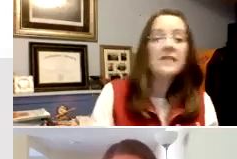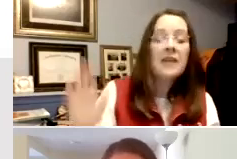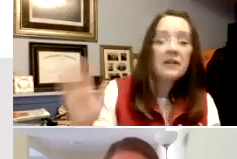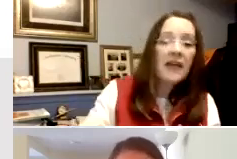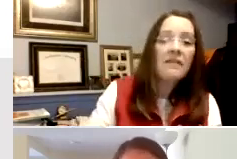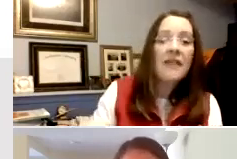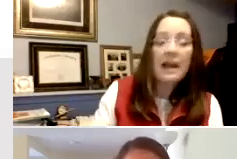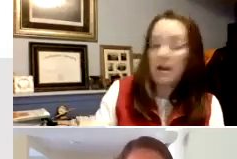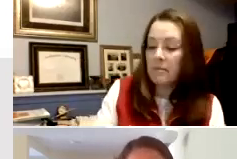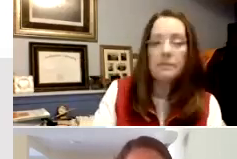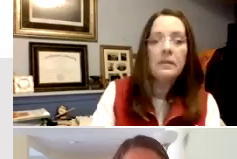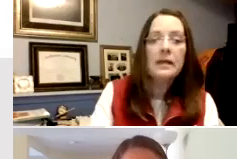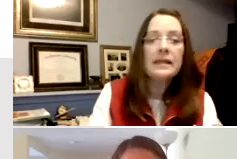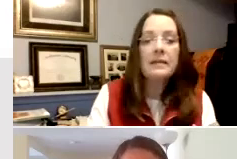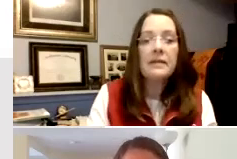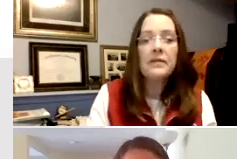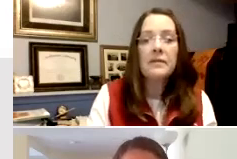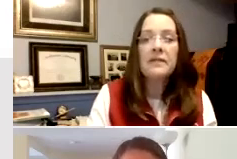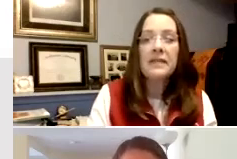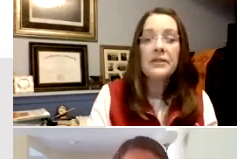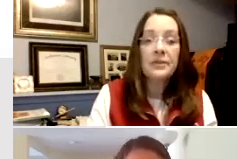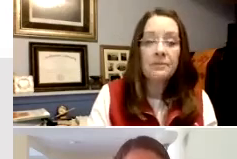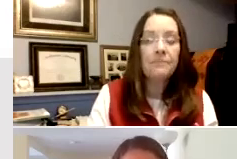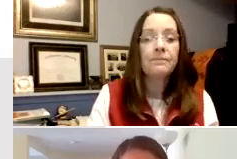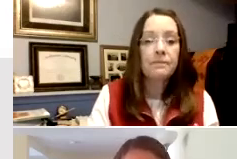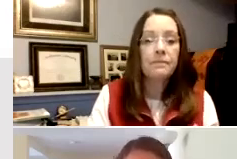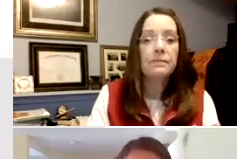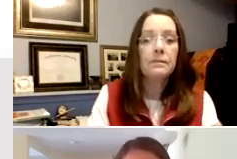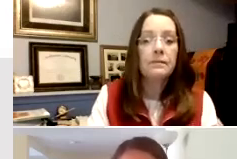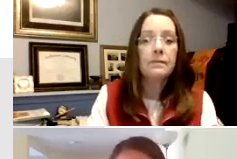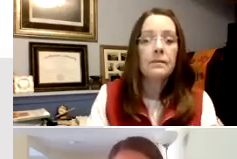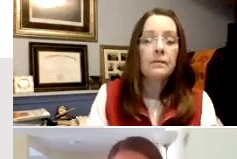if you covered half of that up, it could definitely be for mid phase 2.